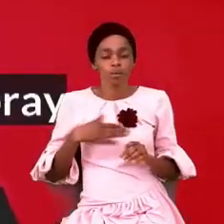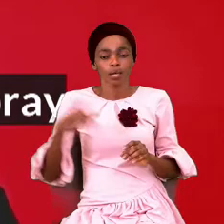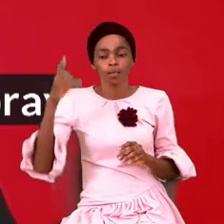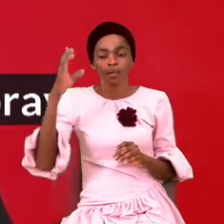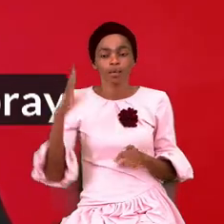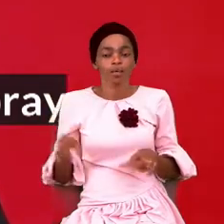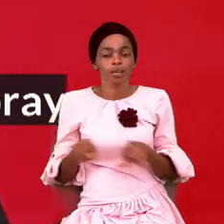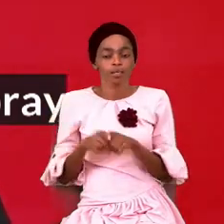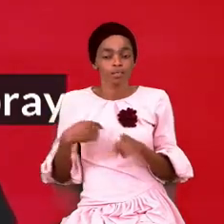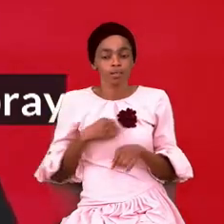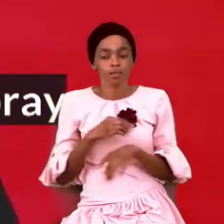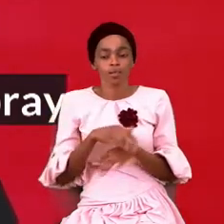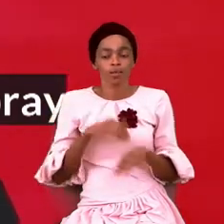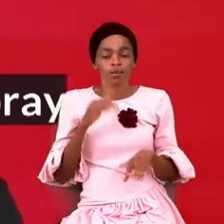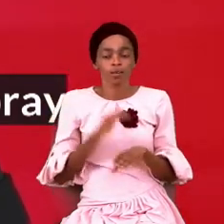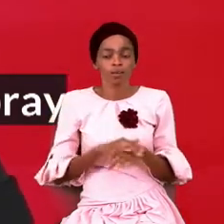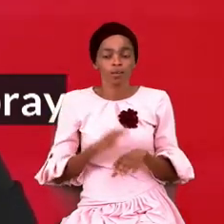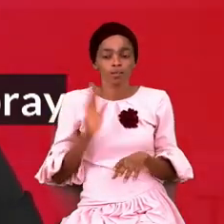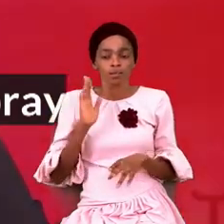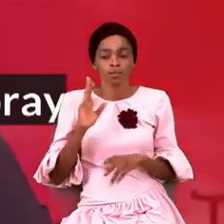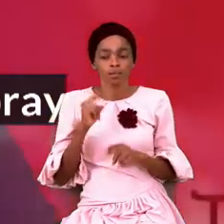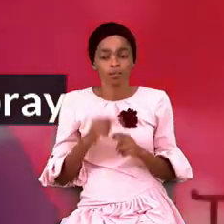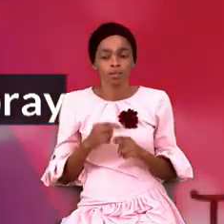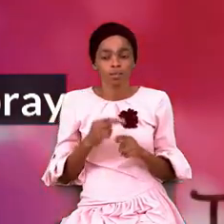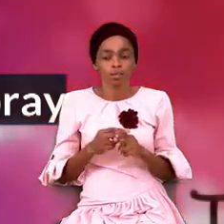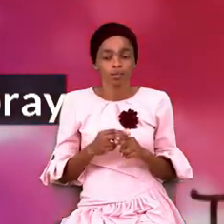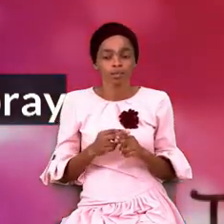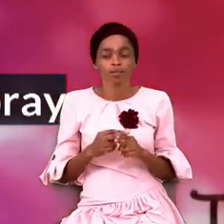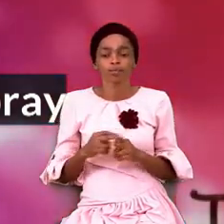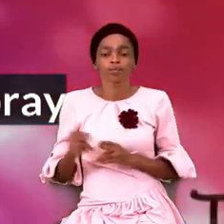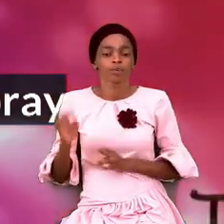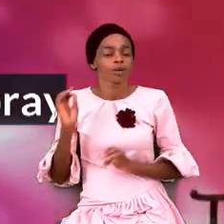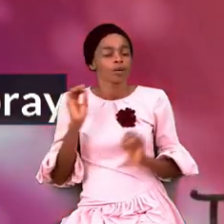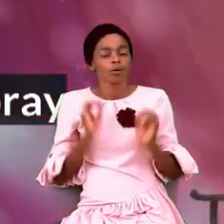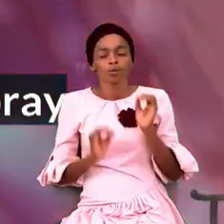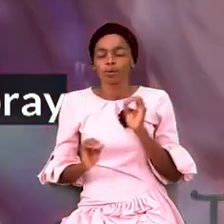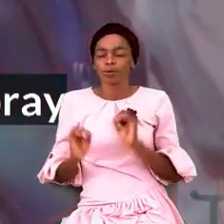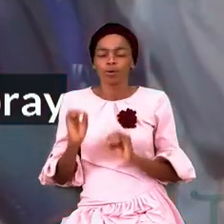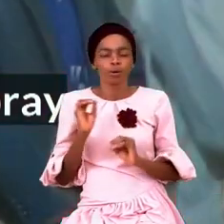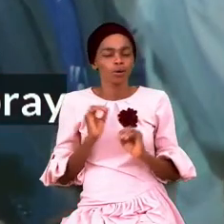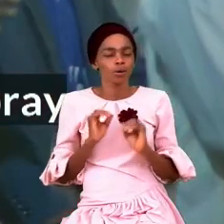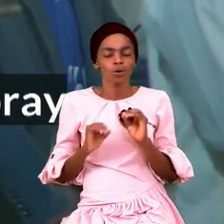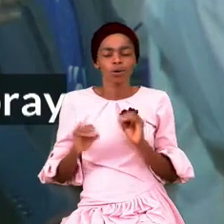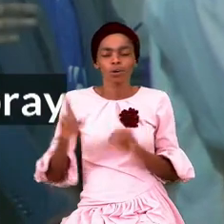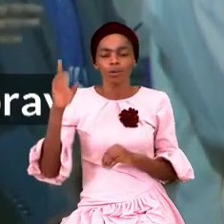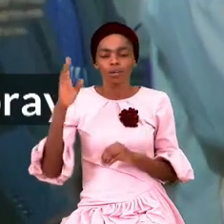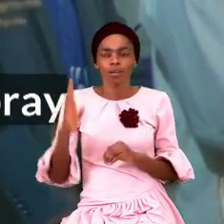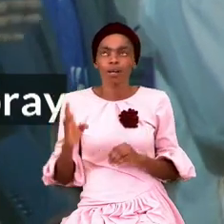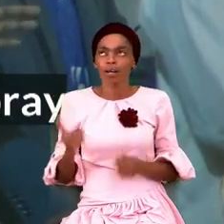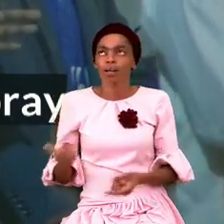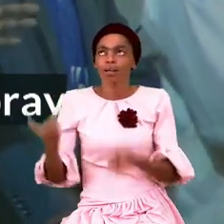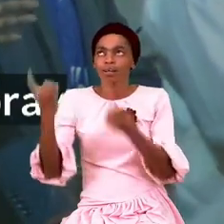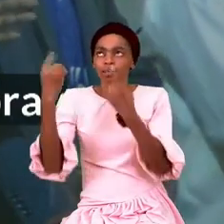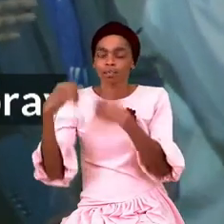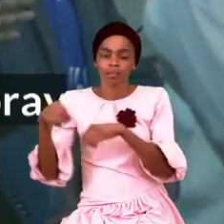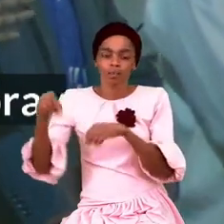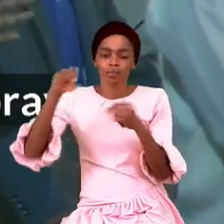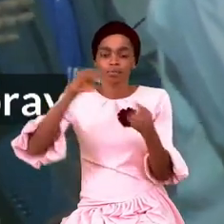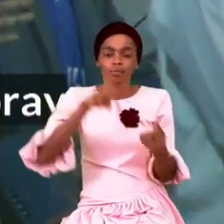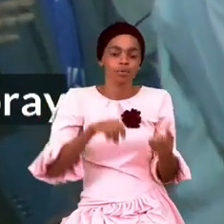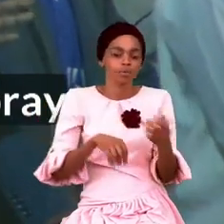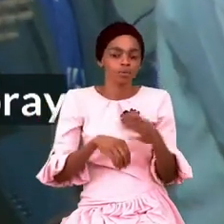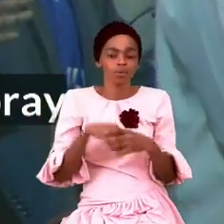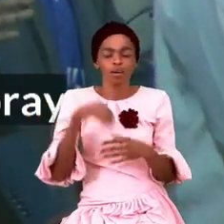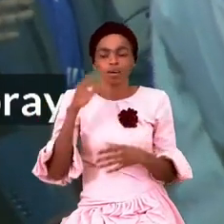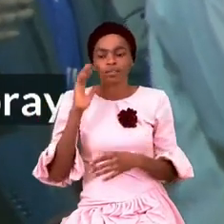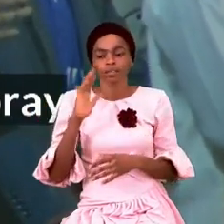Oh God, pour out your mercy as we